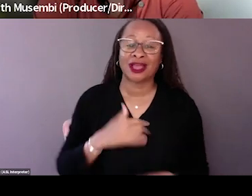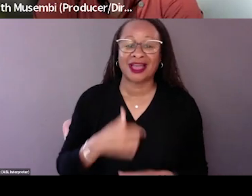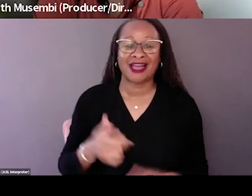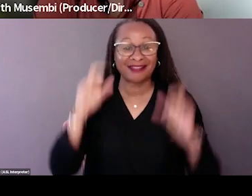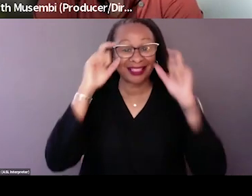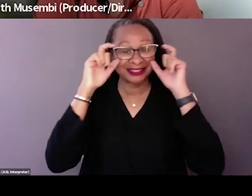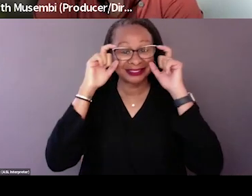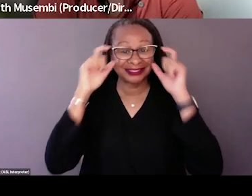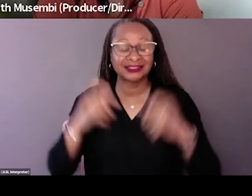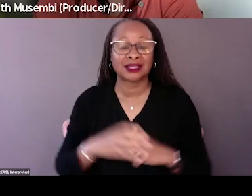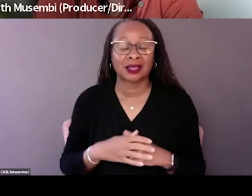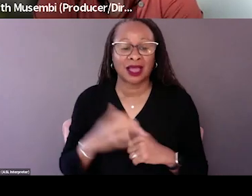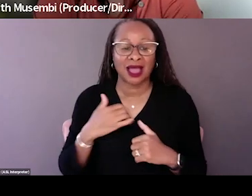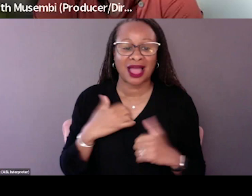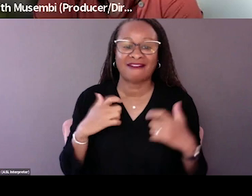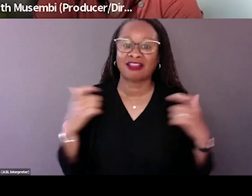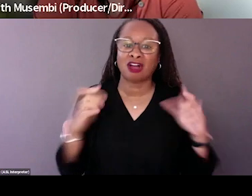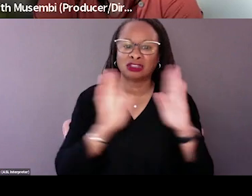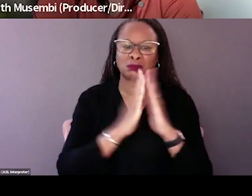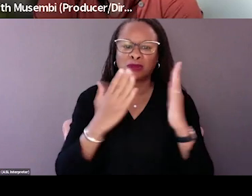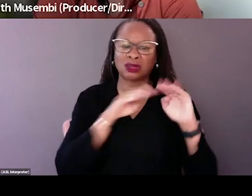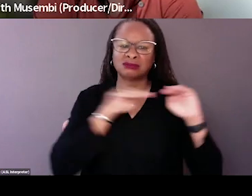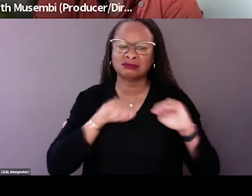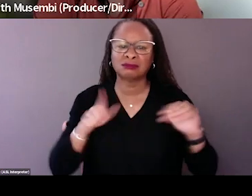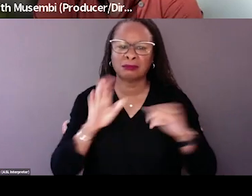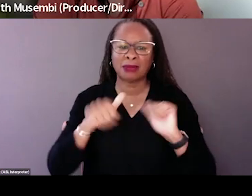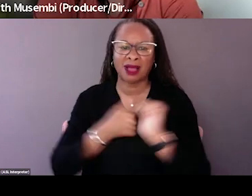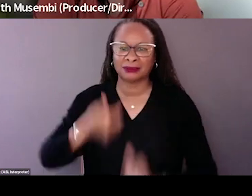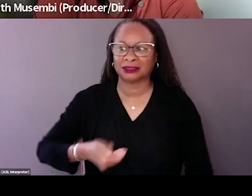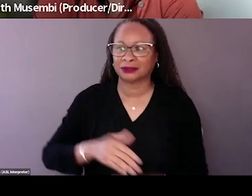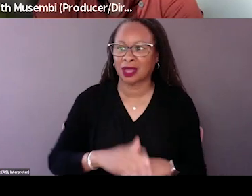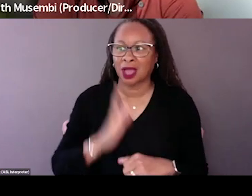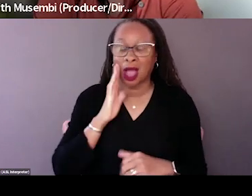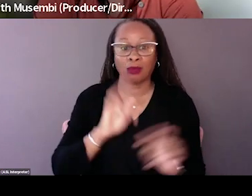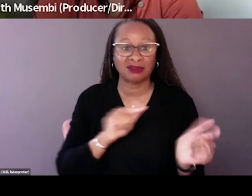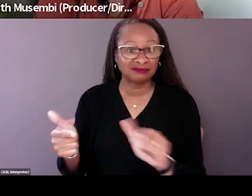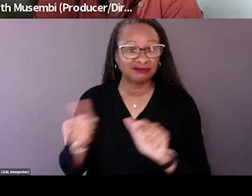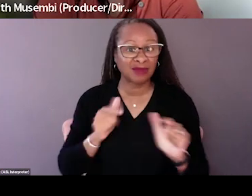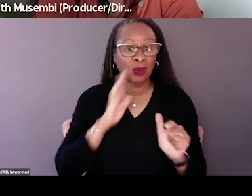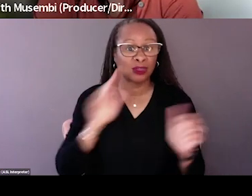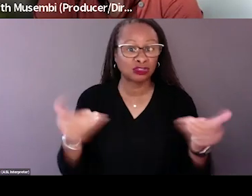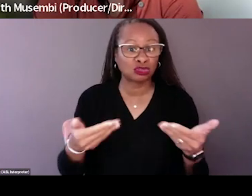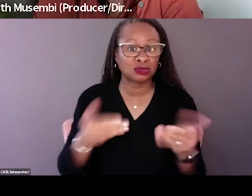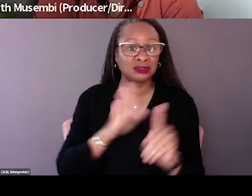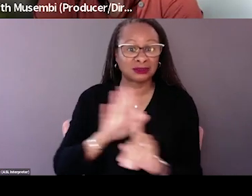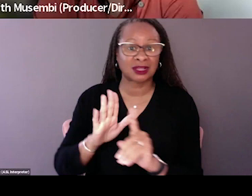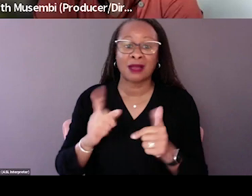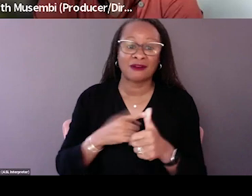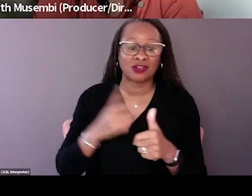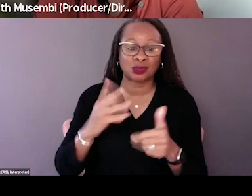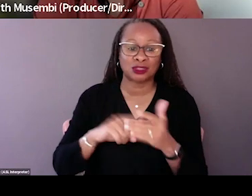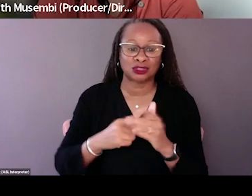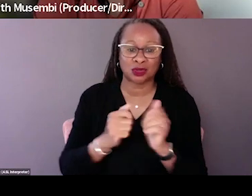I have a large bookcase behind me. I'm going to let everyone introduce themselves, but I first wanted to start with producer and